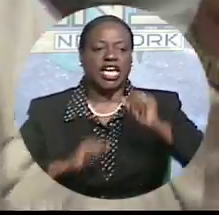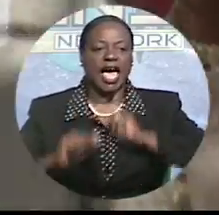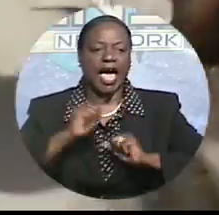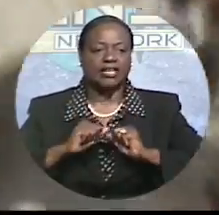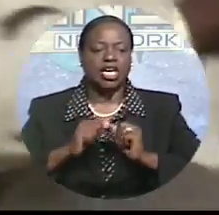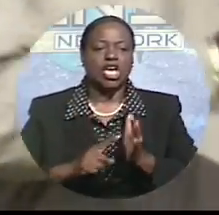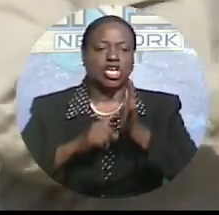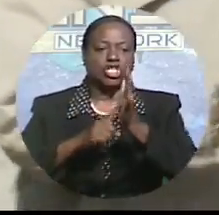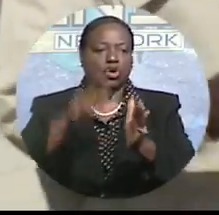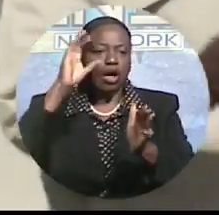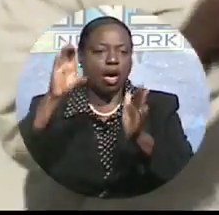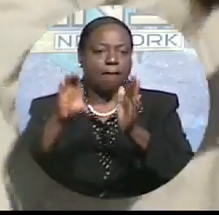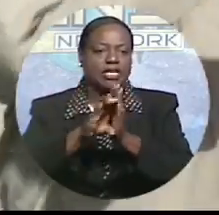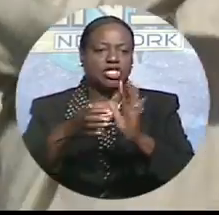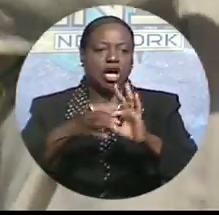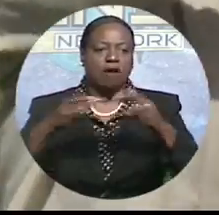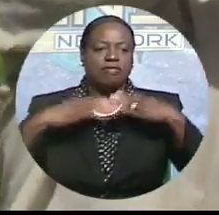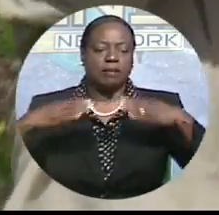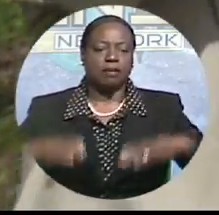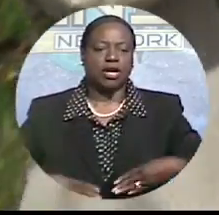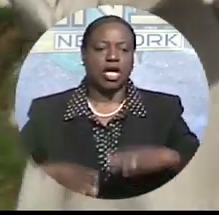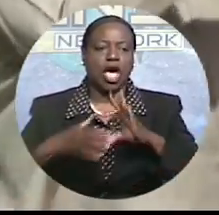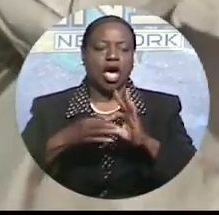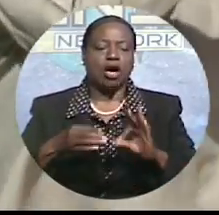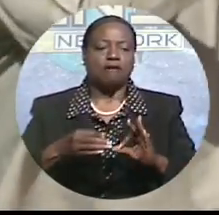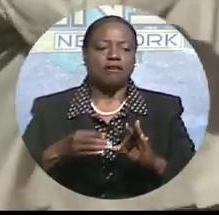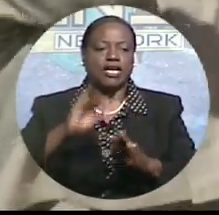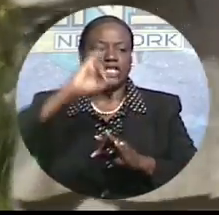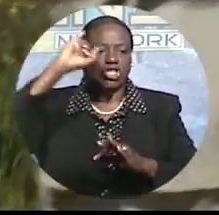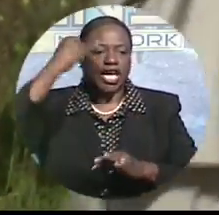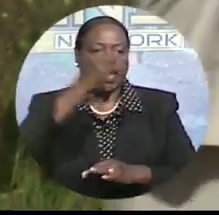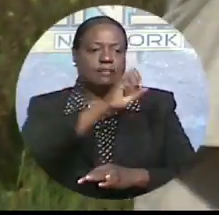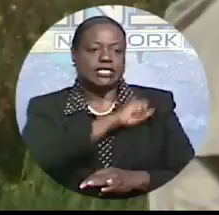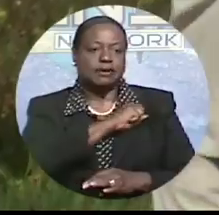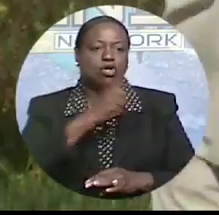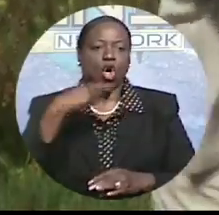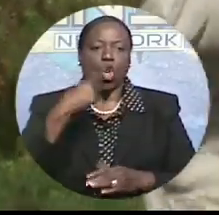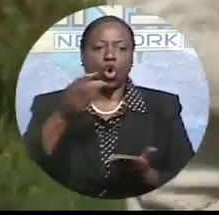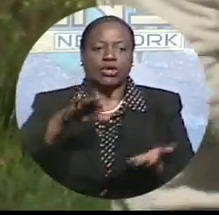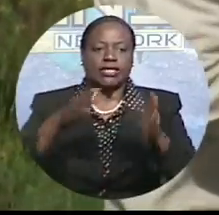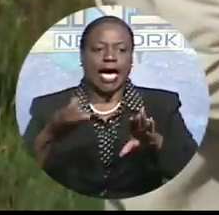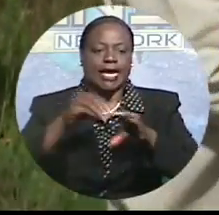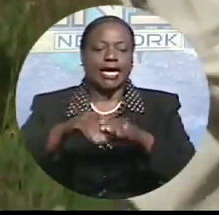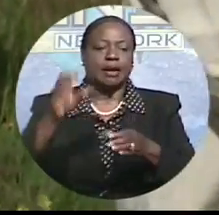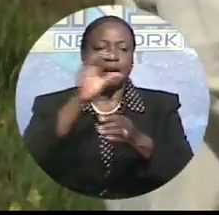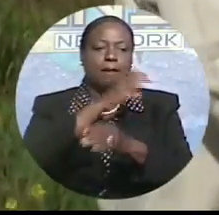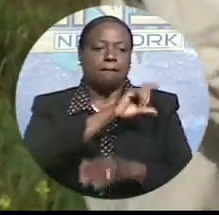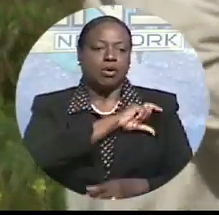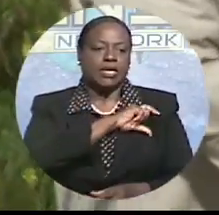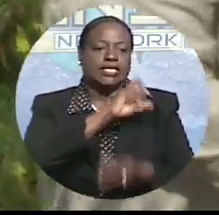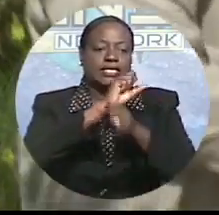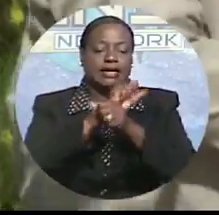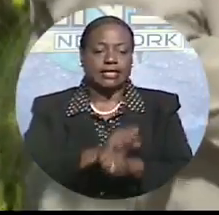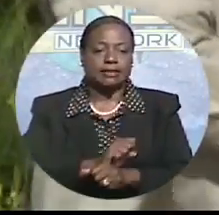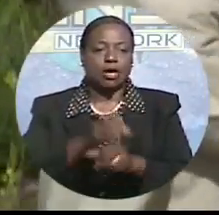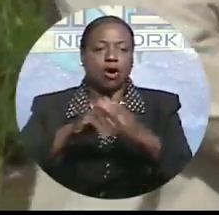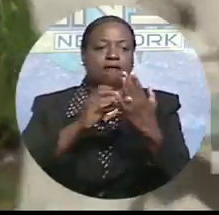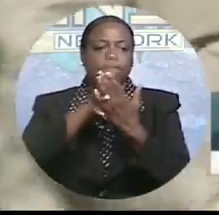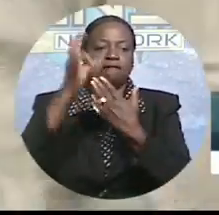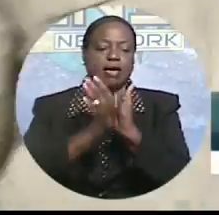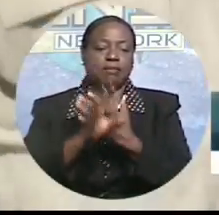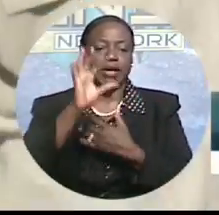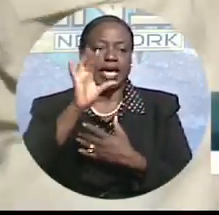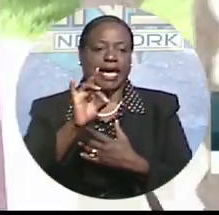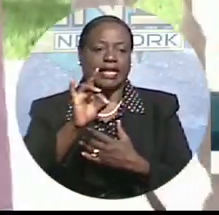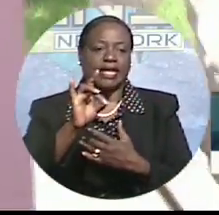of 33-year-old Jamie Smith, who died in police custody on February 8th. He allegedly posted a graphic photo of Smith on